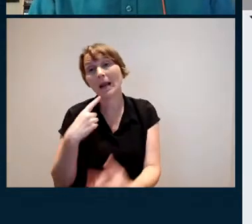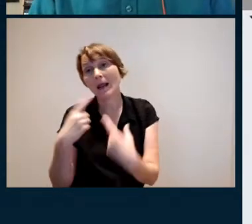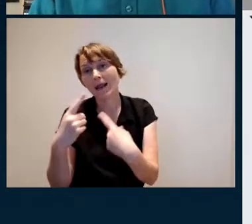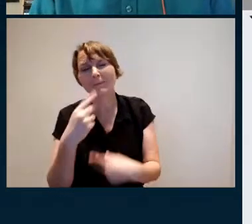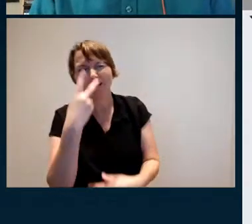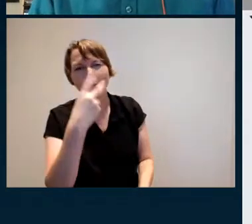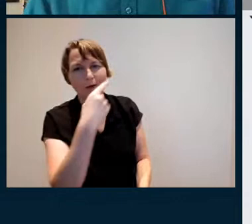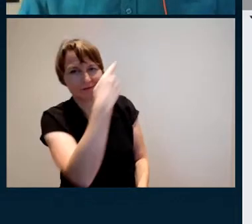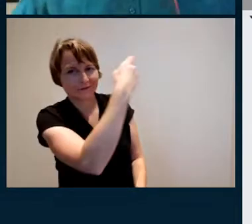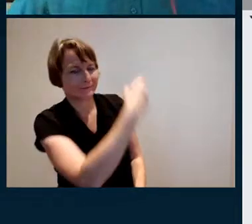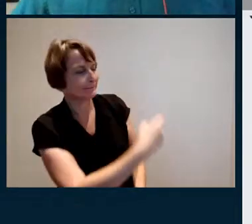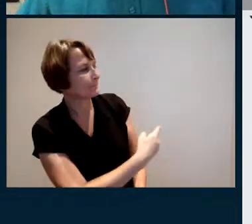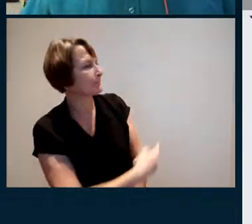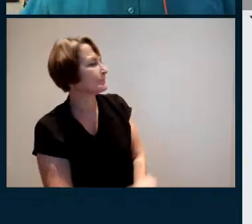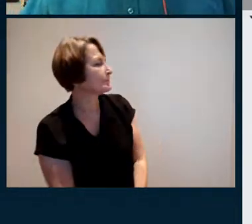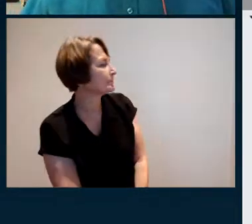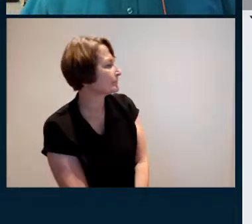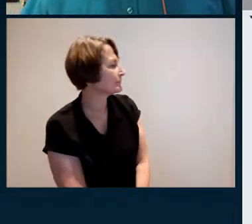Thai run.